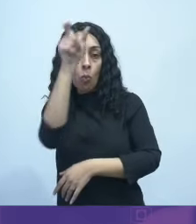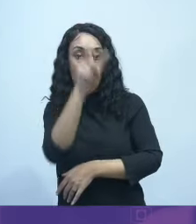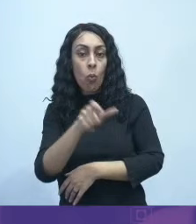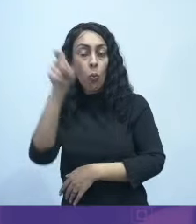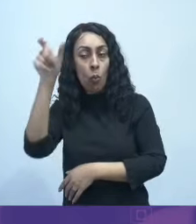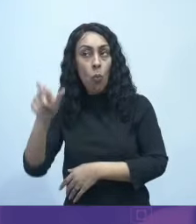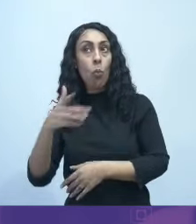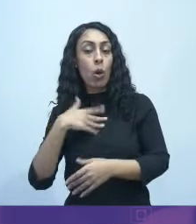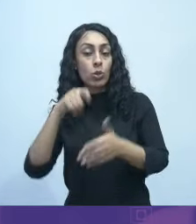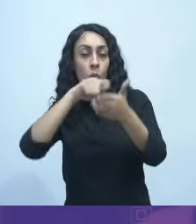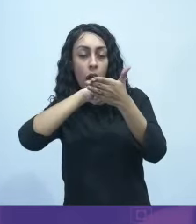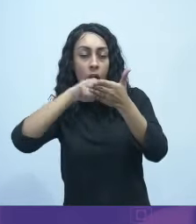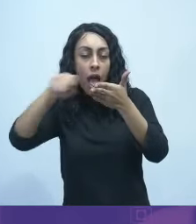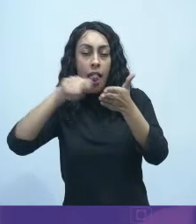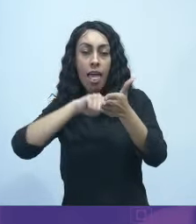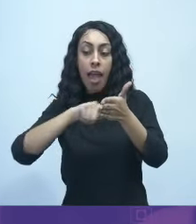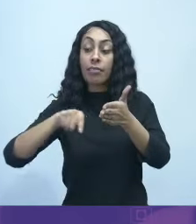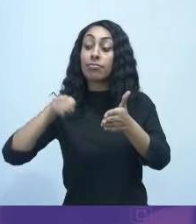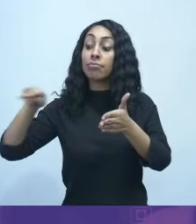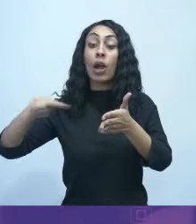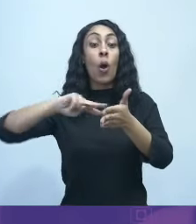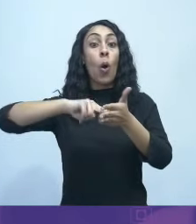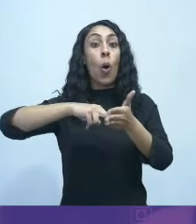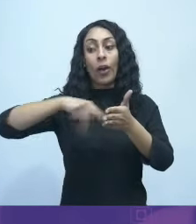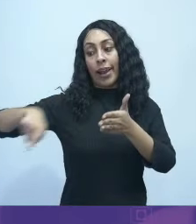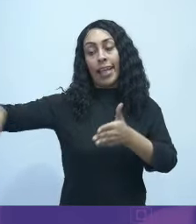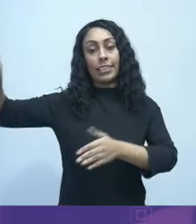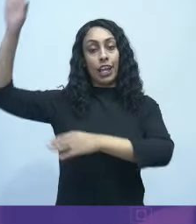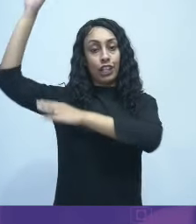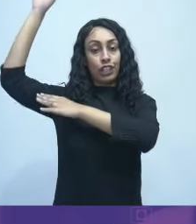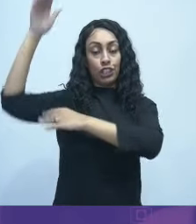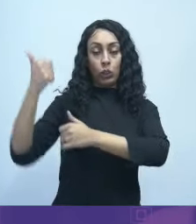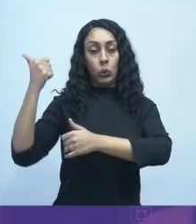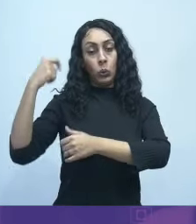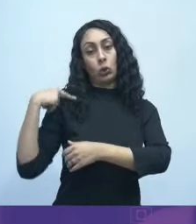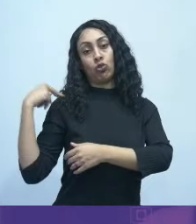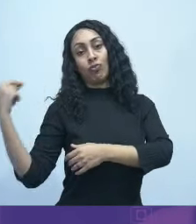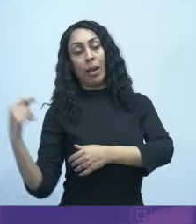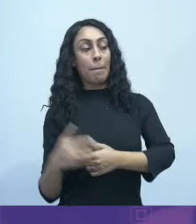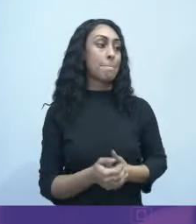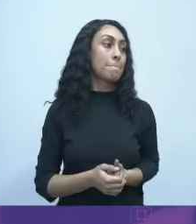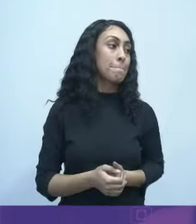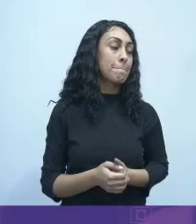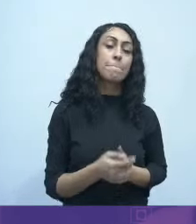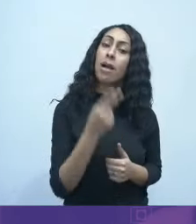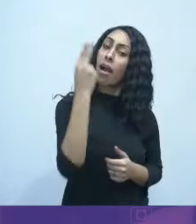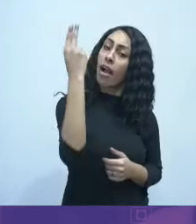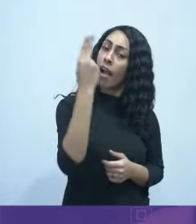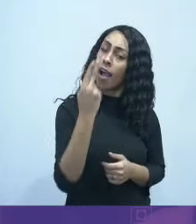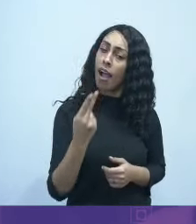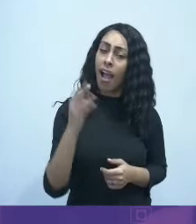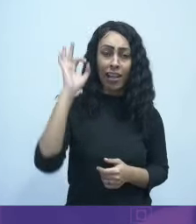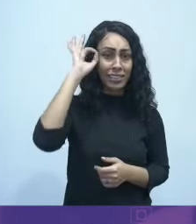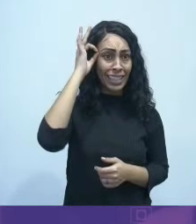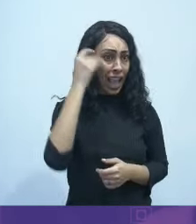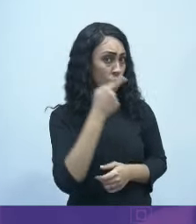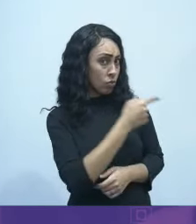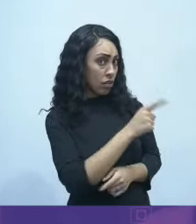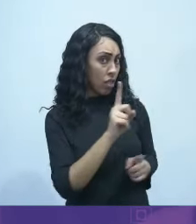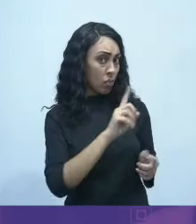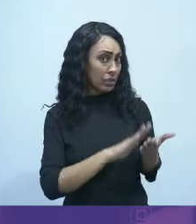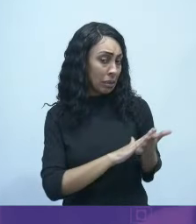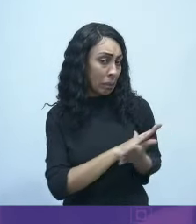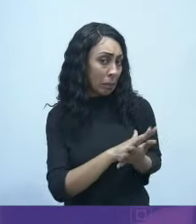want to highlight those organisations that are doing really good work in this field. And what about the Arts Council itself in all of this,